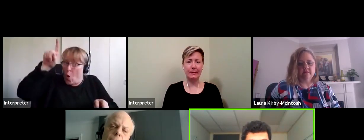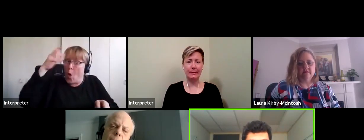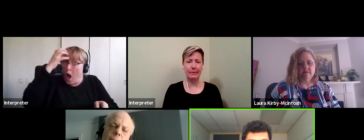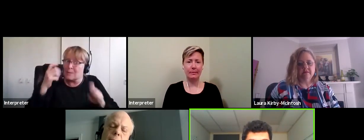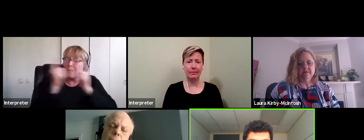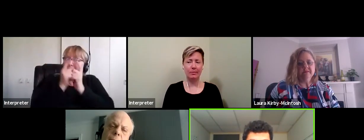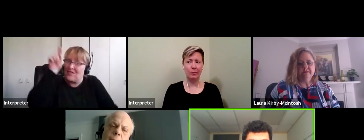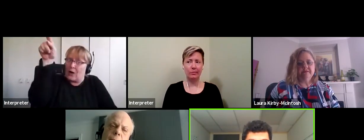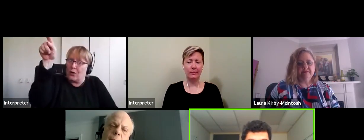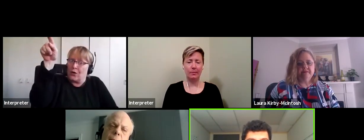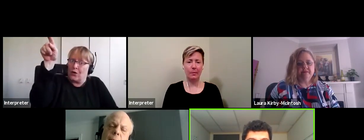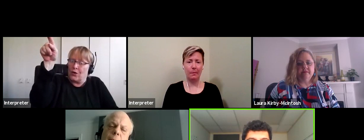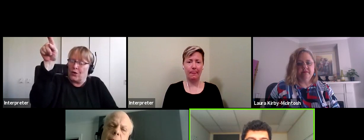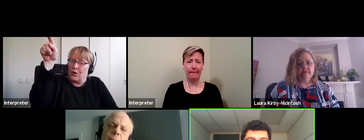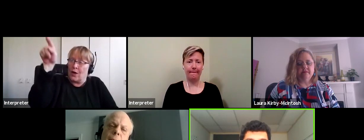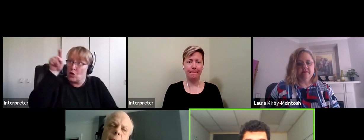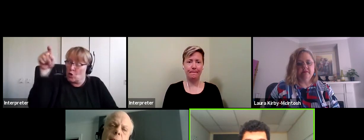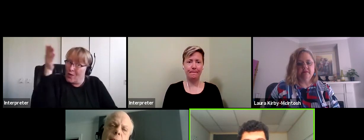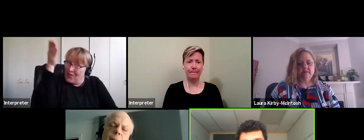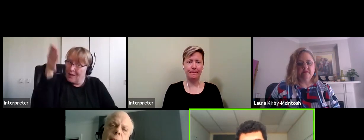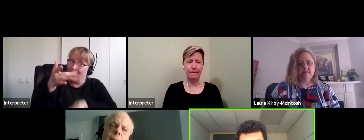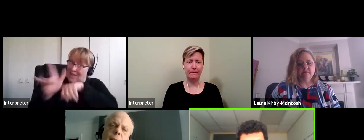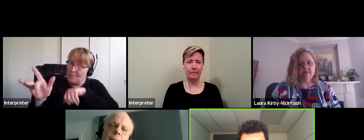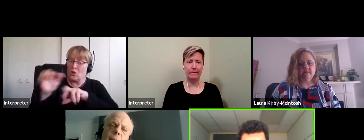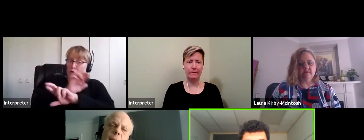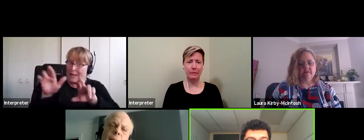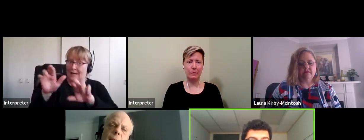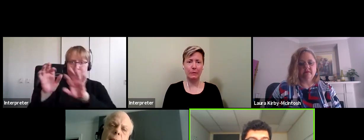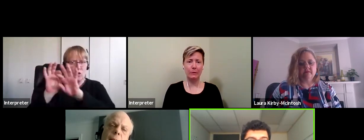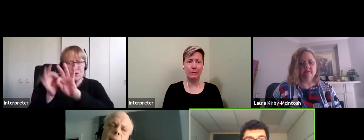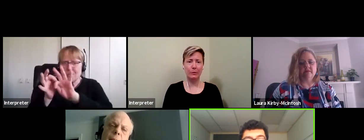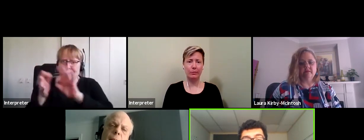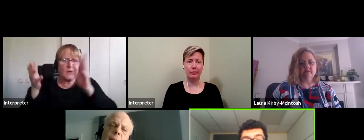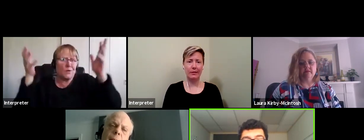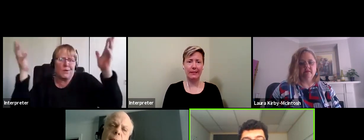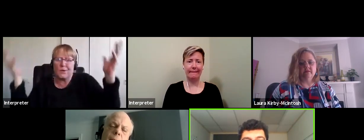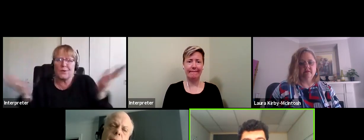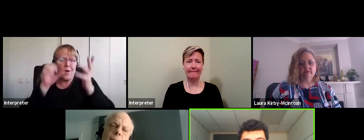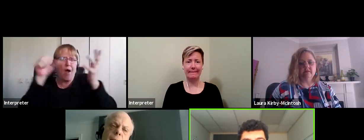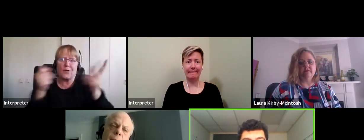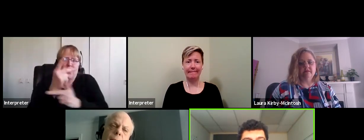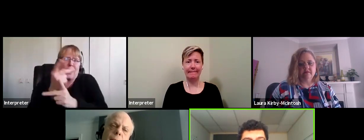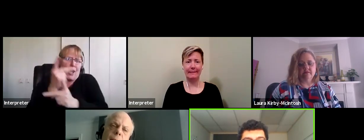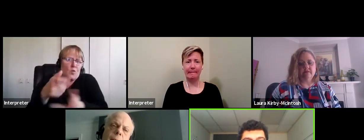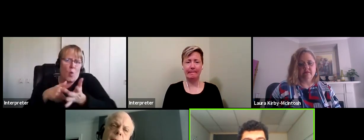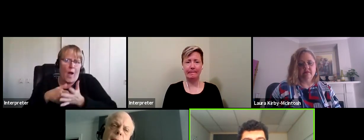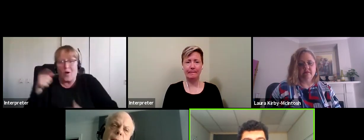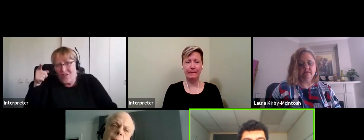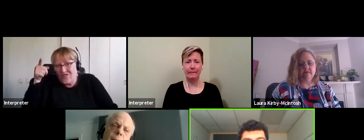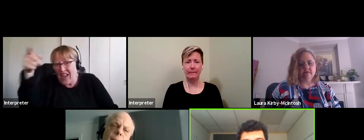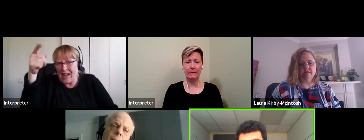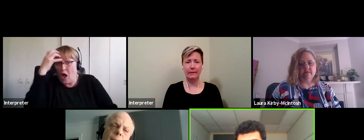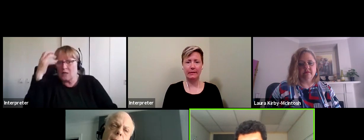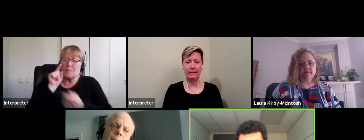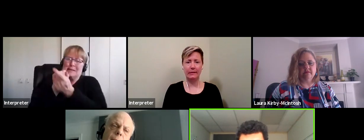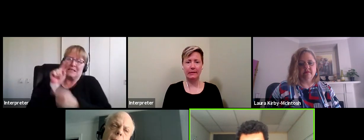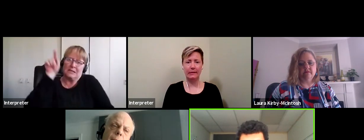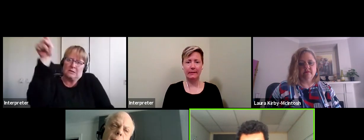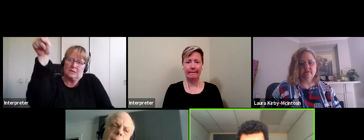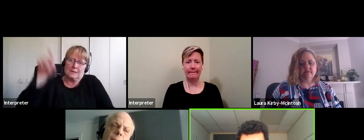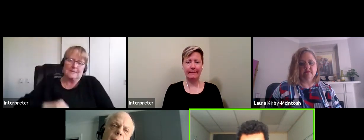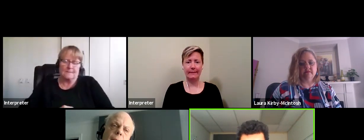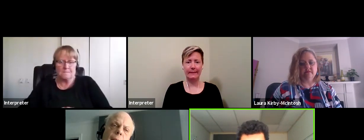you there and make sure that you're available to provide, be it the interpretive services, but also the other care support services that somebody with an